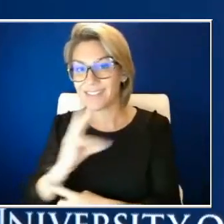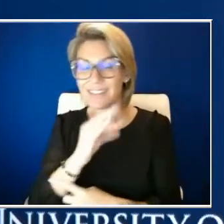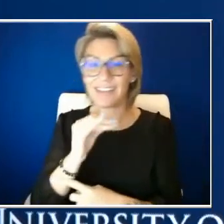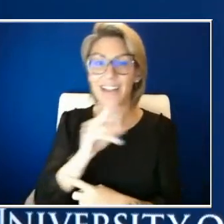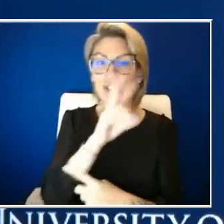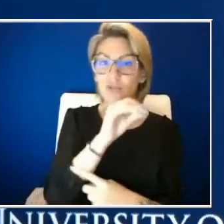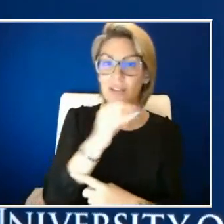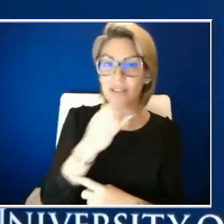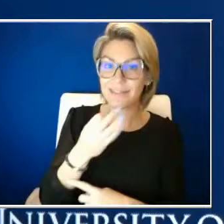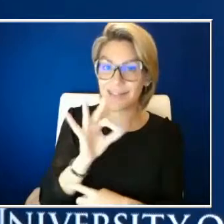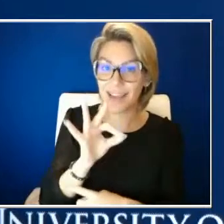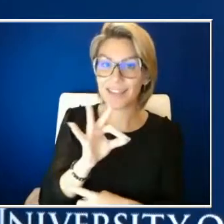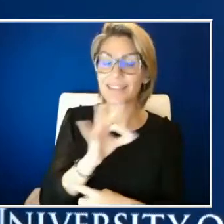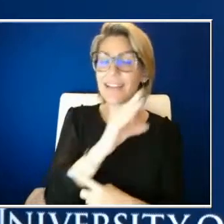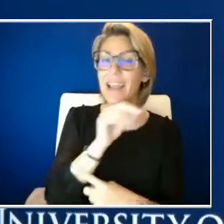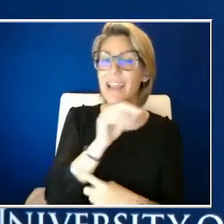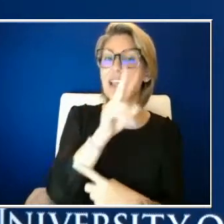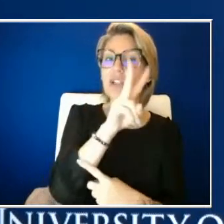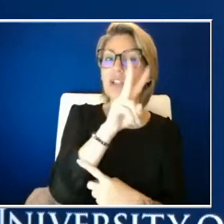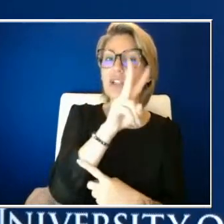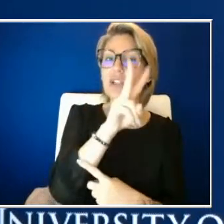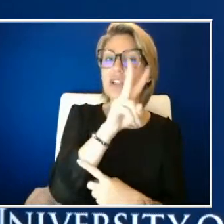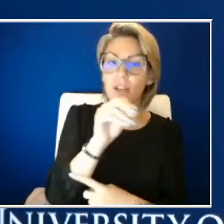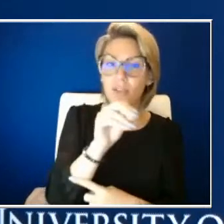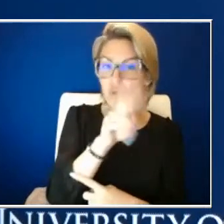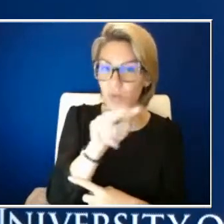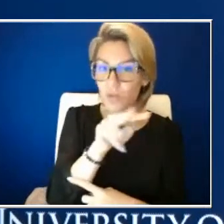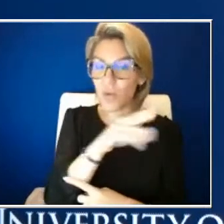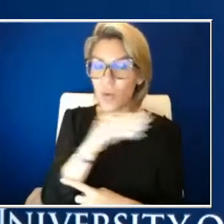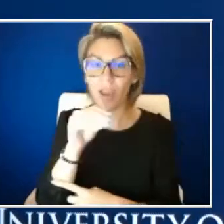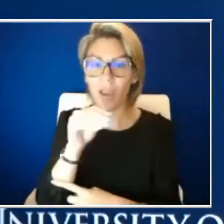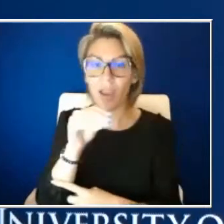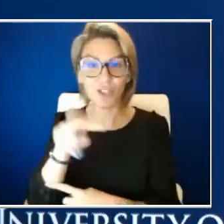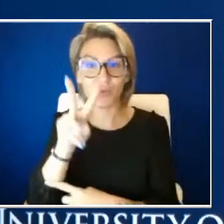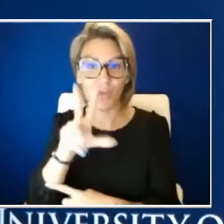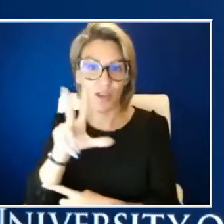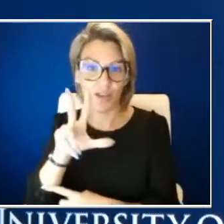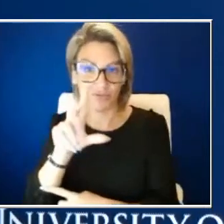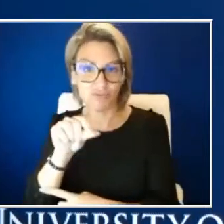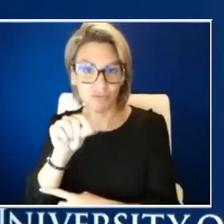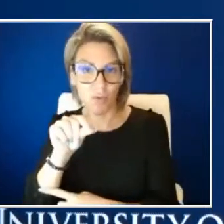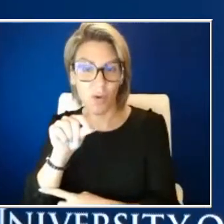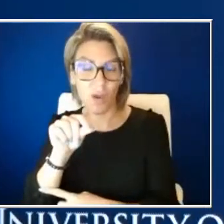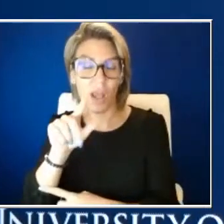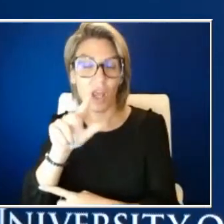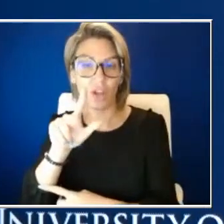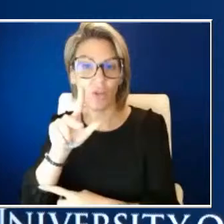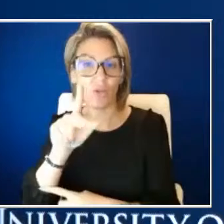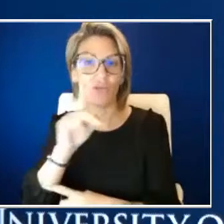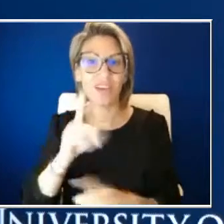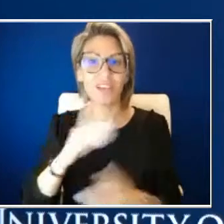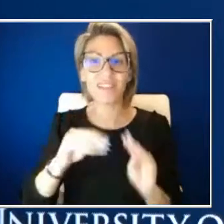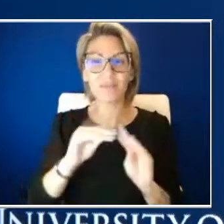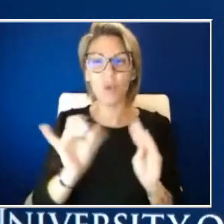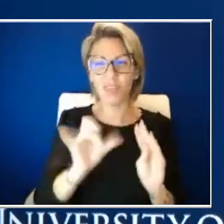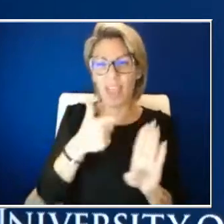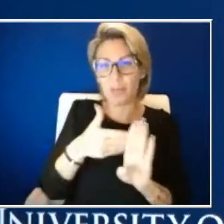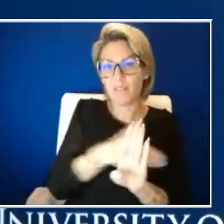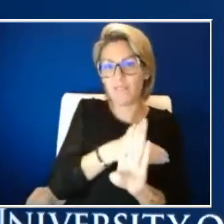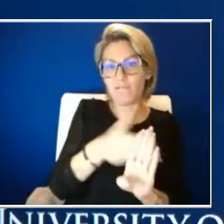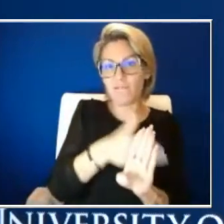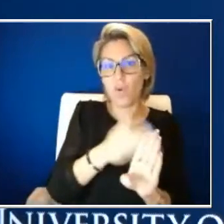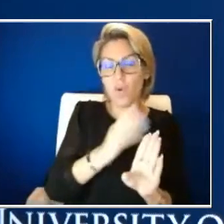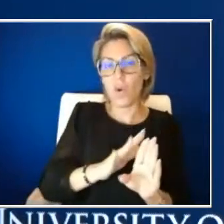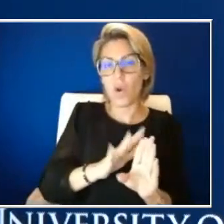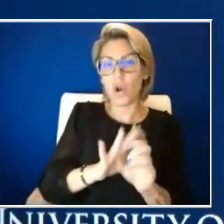2022 to 2023, it tends to be more of the influenza seasons like before the pandemic. Also, we